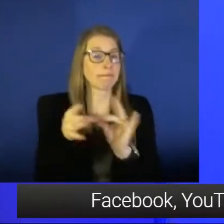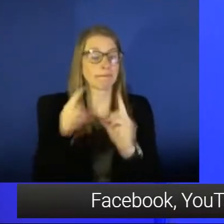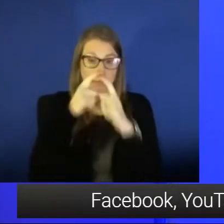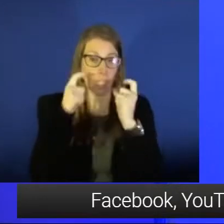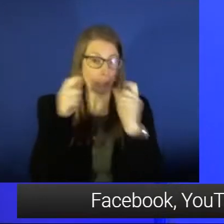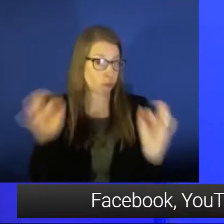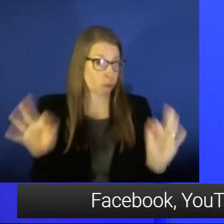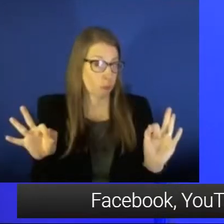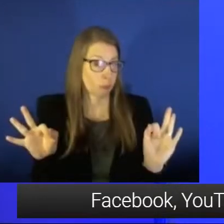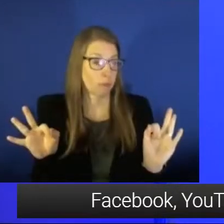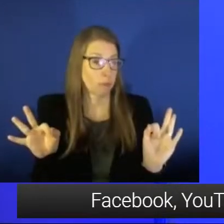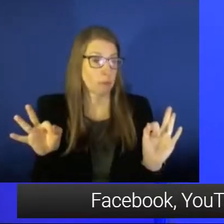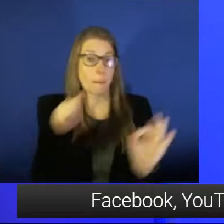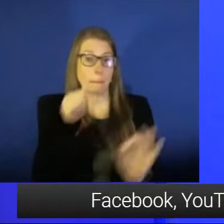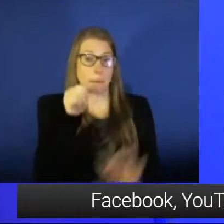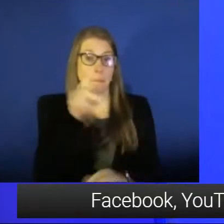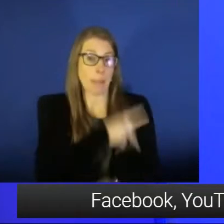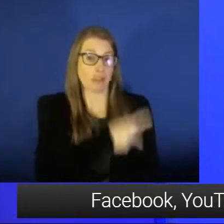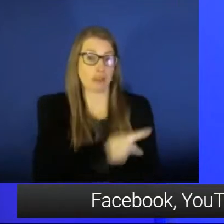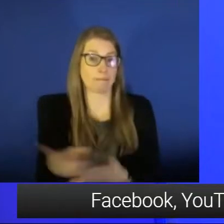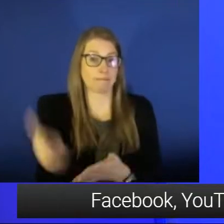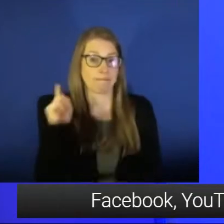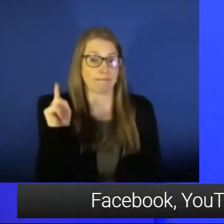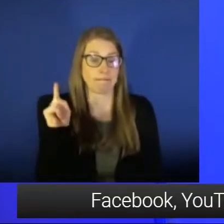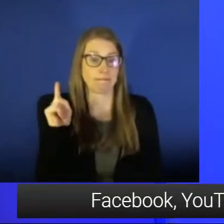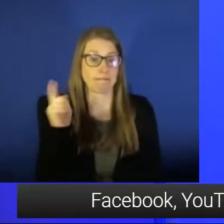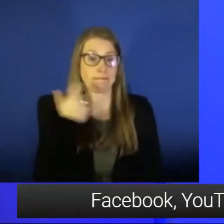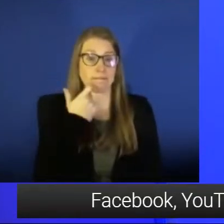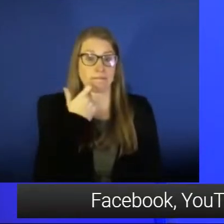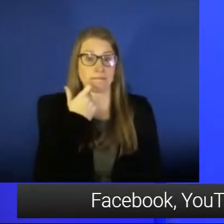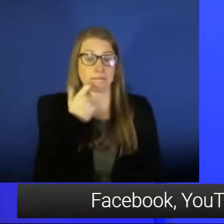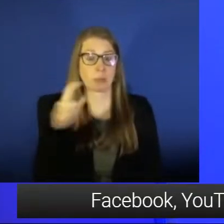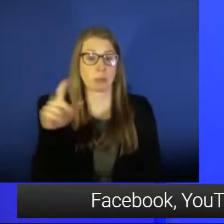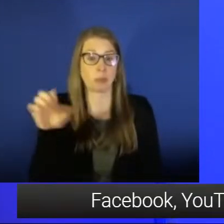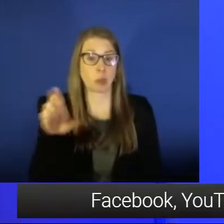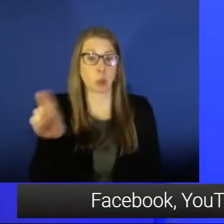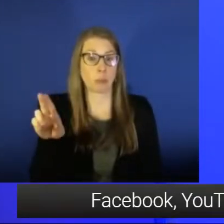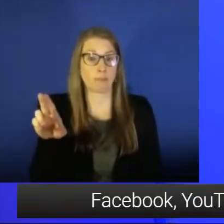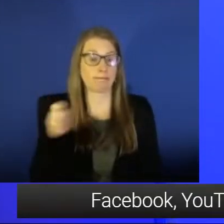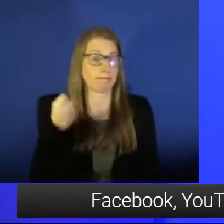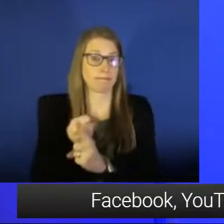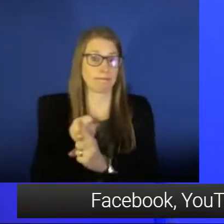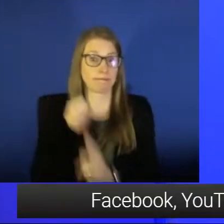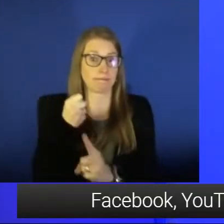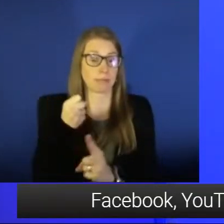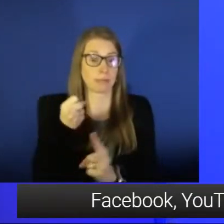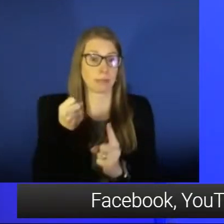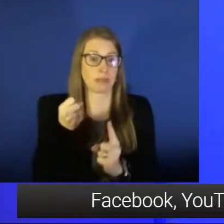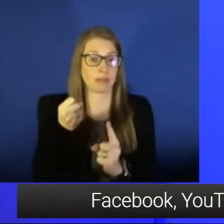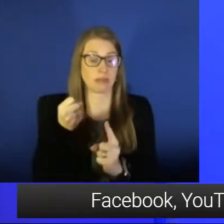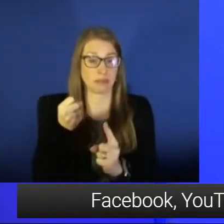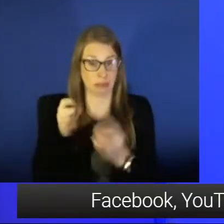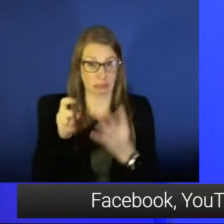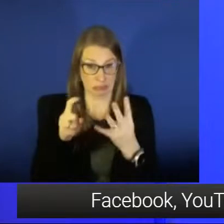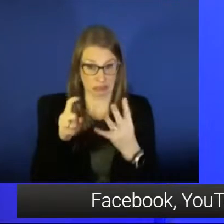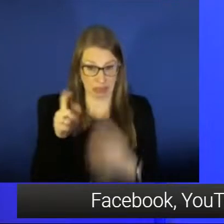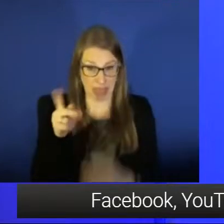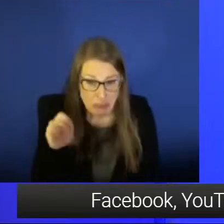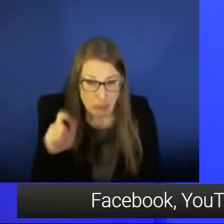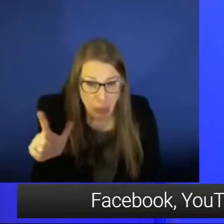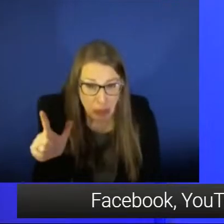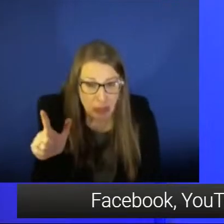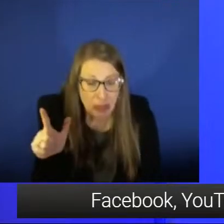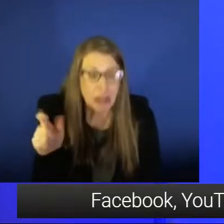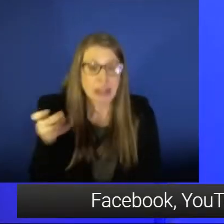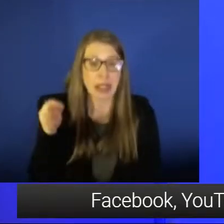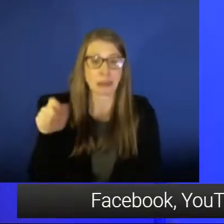I've got a patient last week who just had influenza. I mean, again, that late in the game. Normally we wouldn't be thinking of influenza